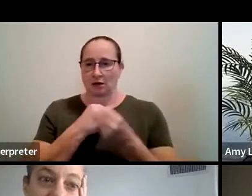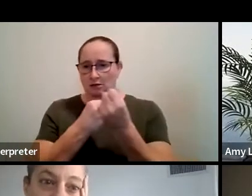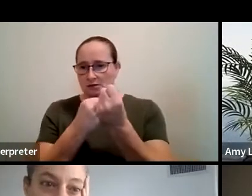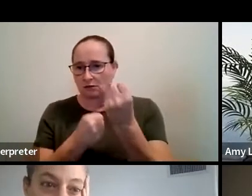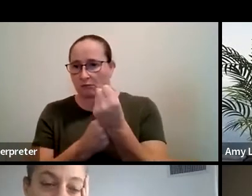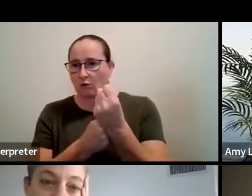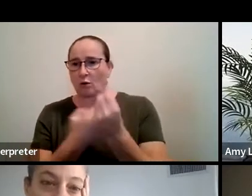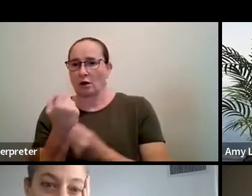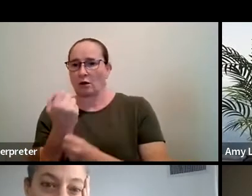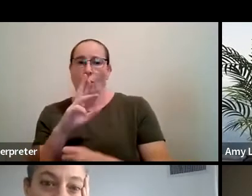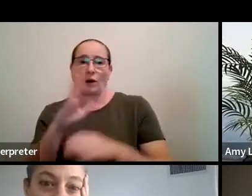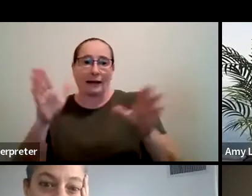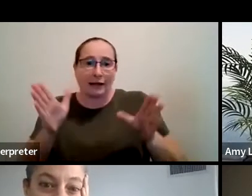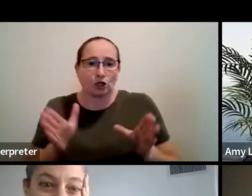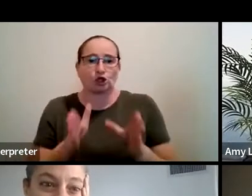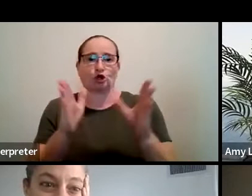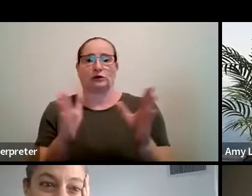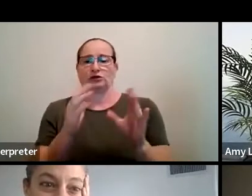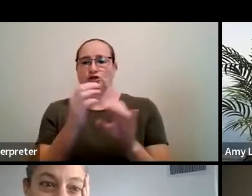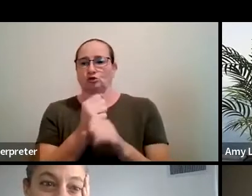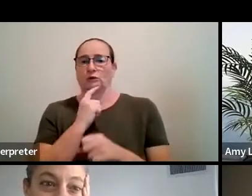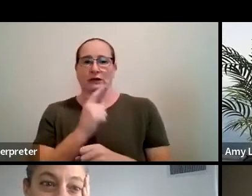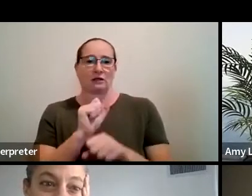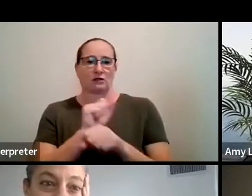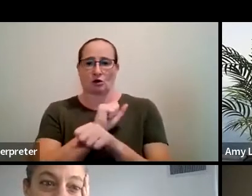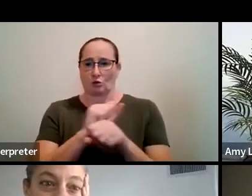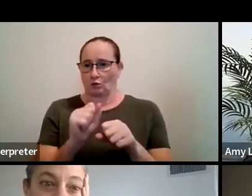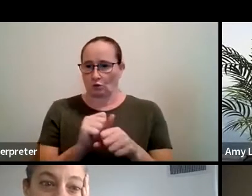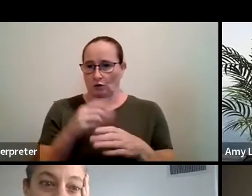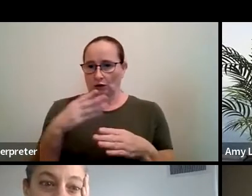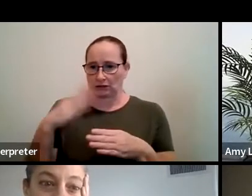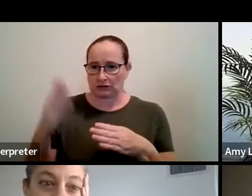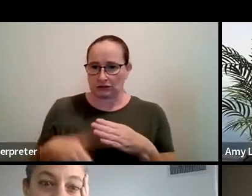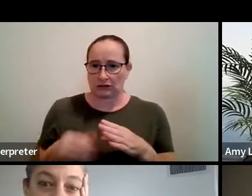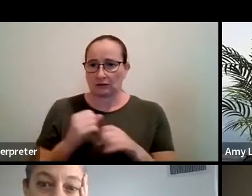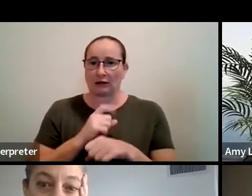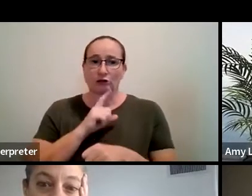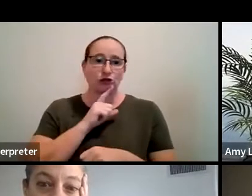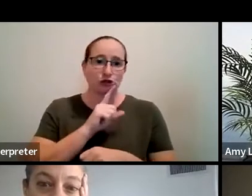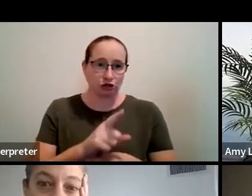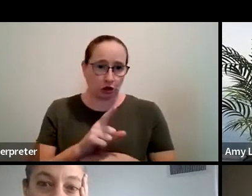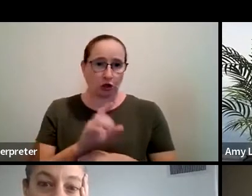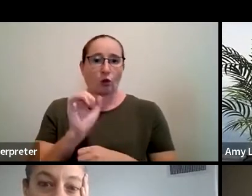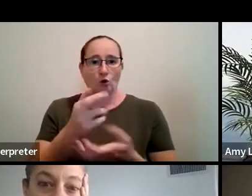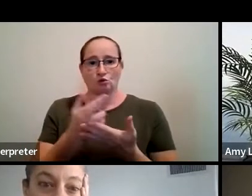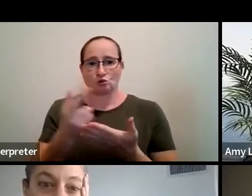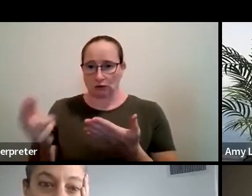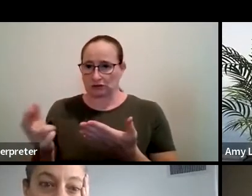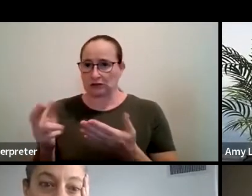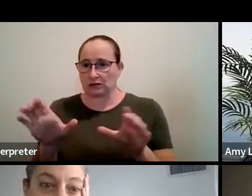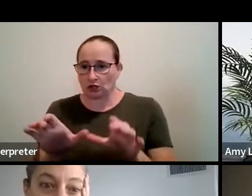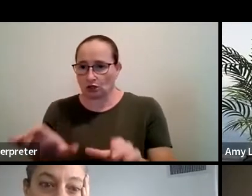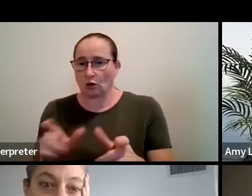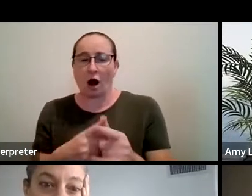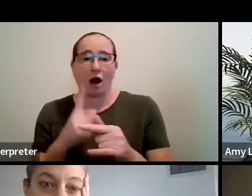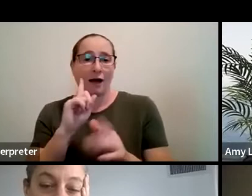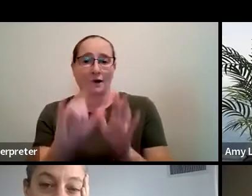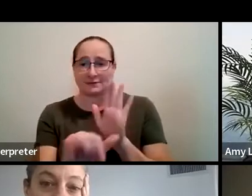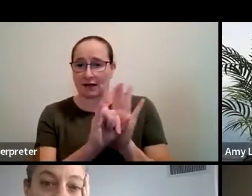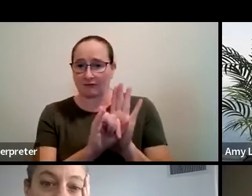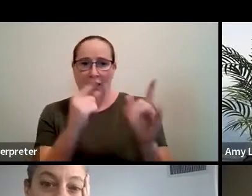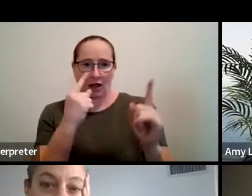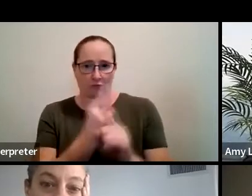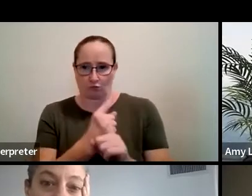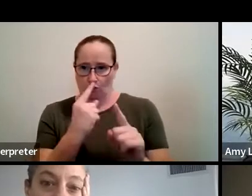or encouraged to get the work done, and to ensure that those resources that are necessary to do that are identified and